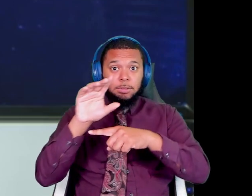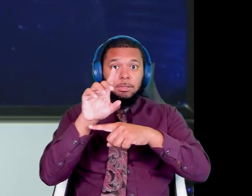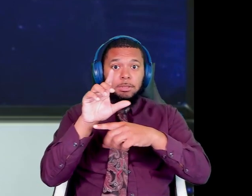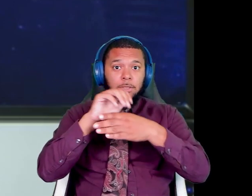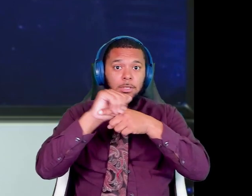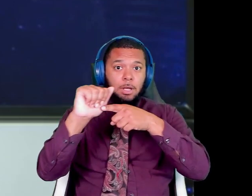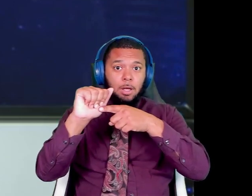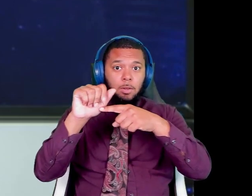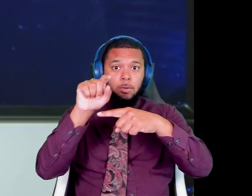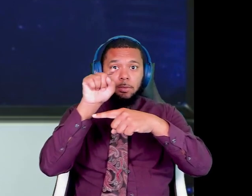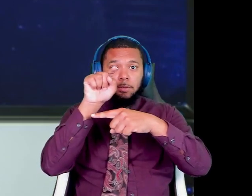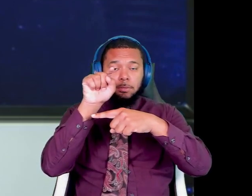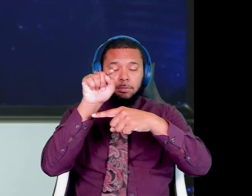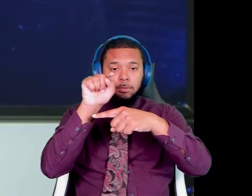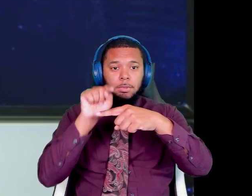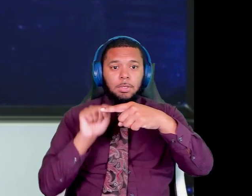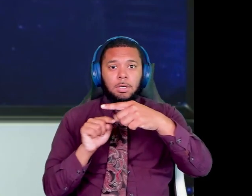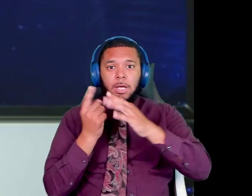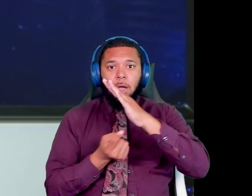every hour.